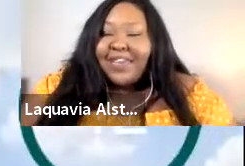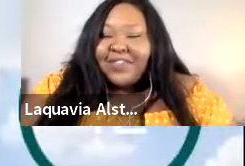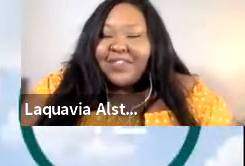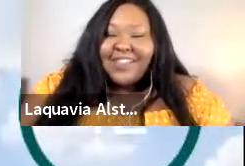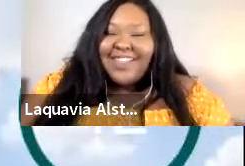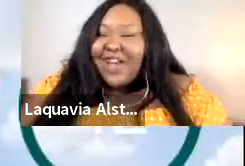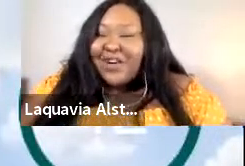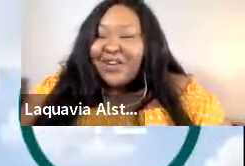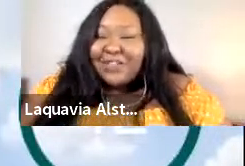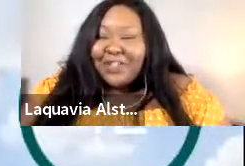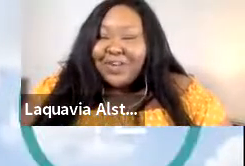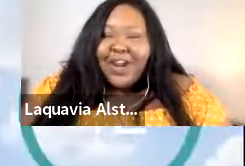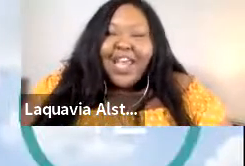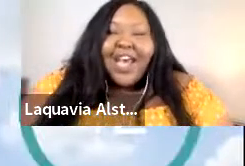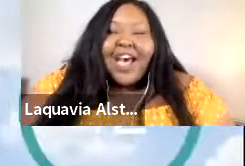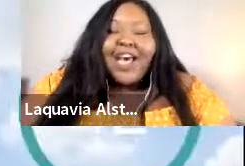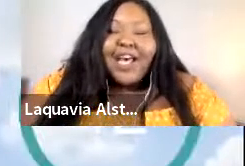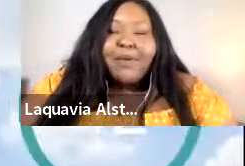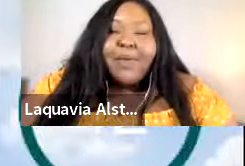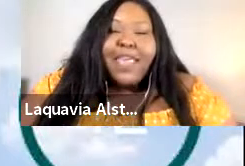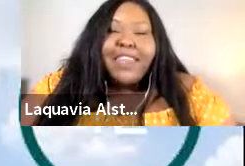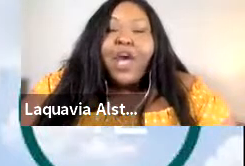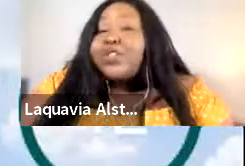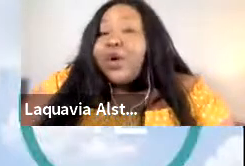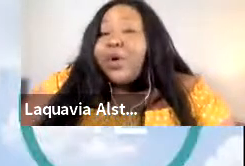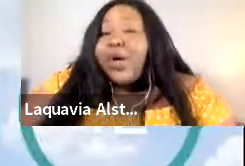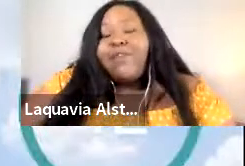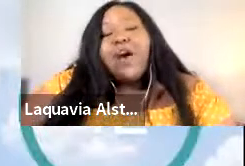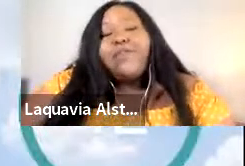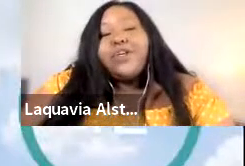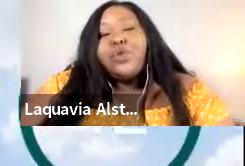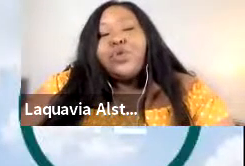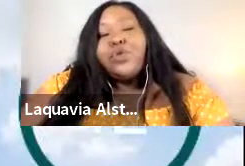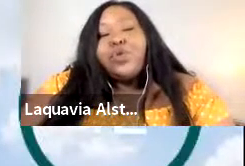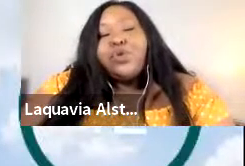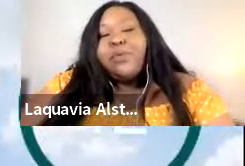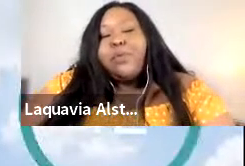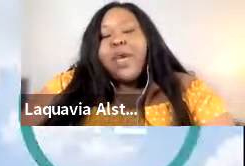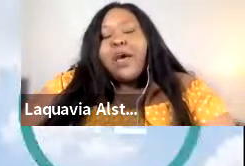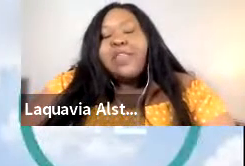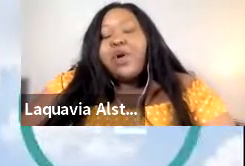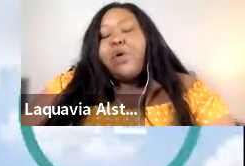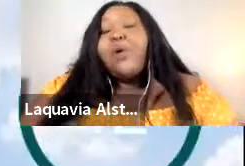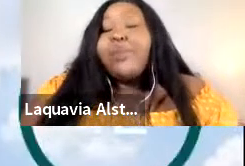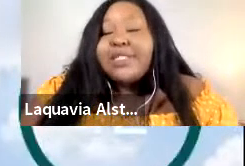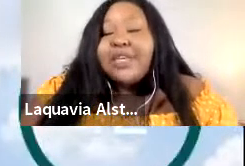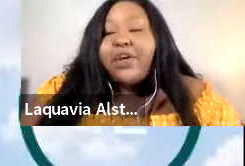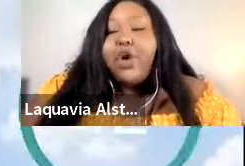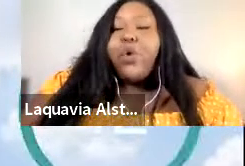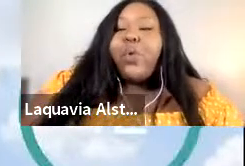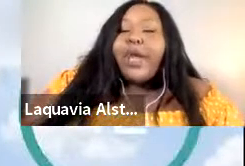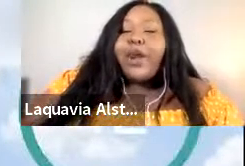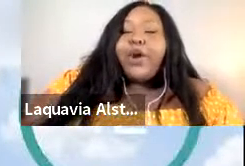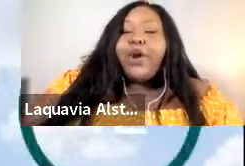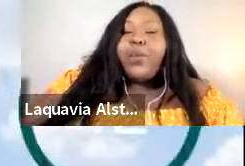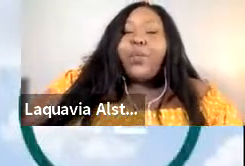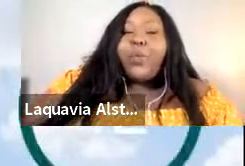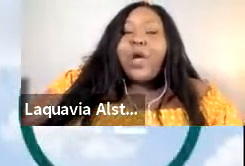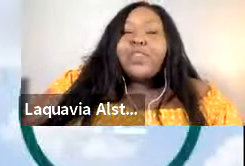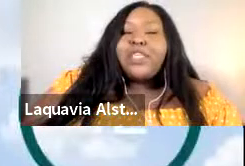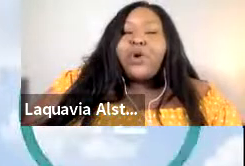in the way of agriculture. And they also have offered to do something that they call barn raising,